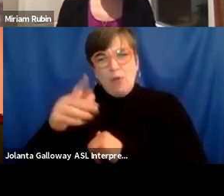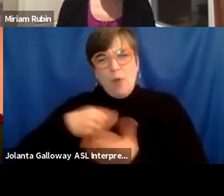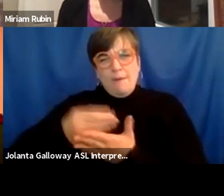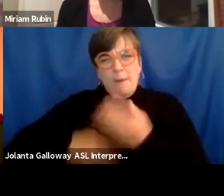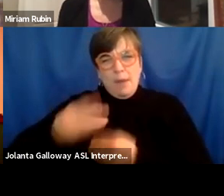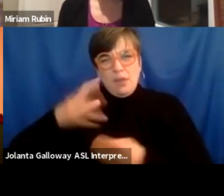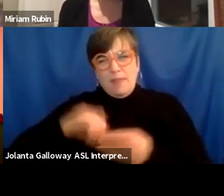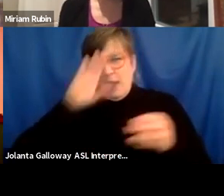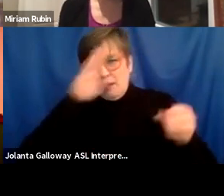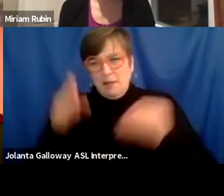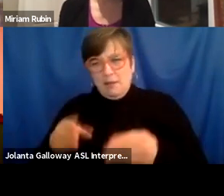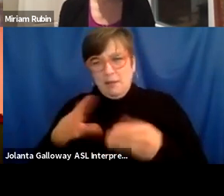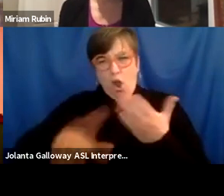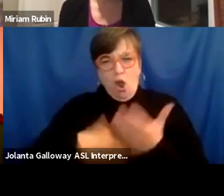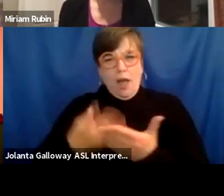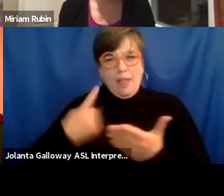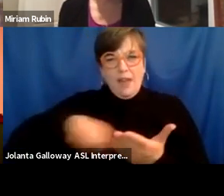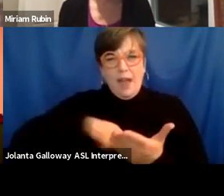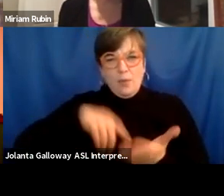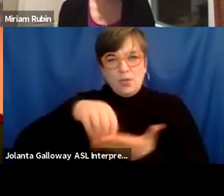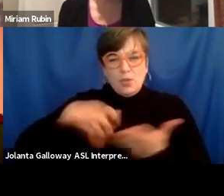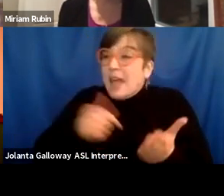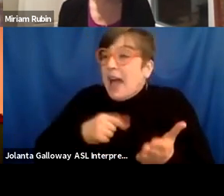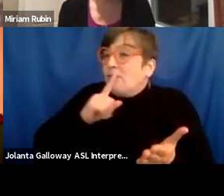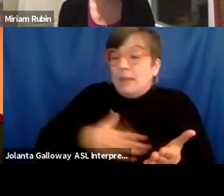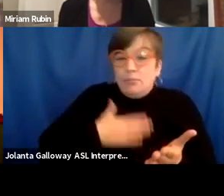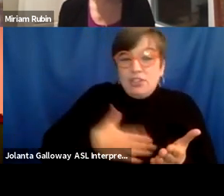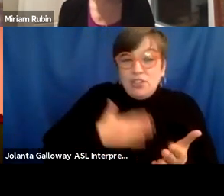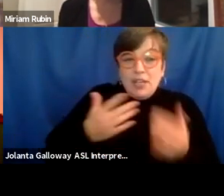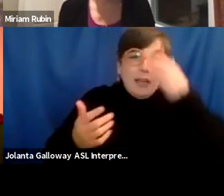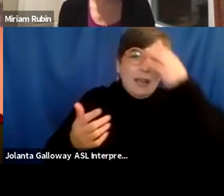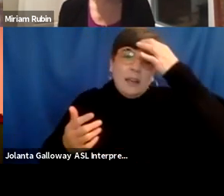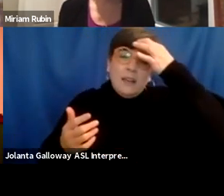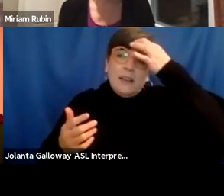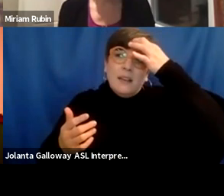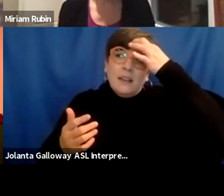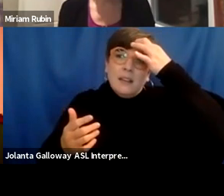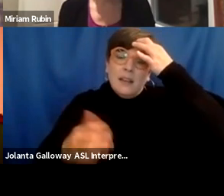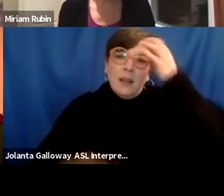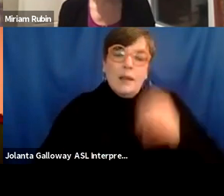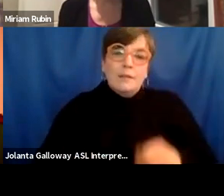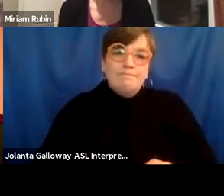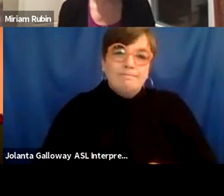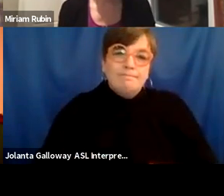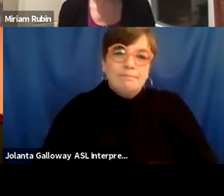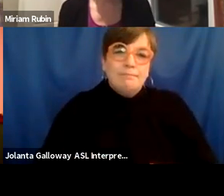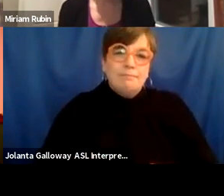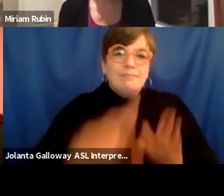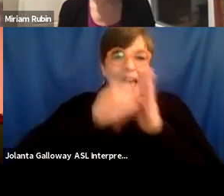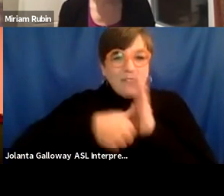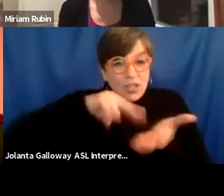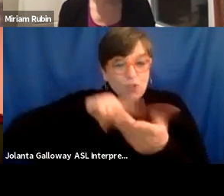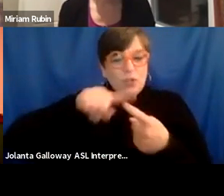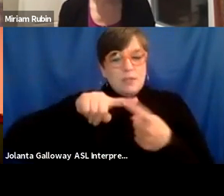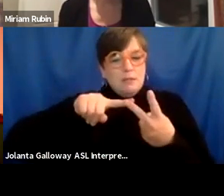students. And I do appreciate the increased emphasis on nursing, increased emphasis